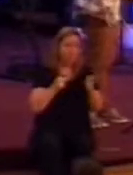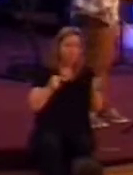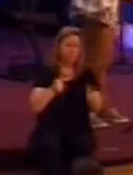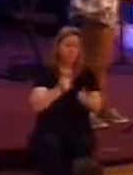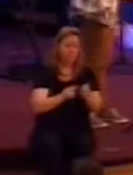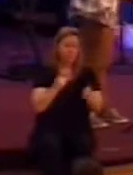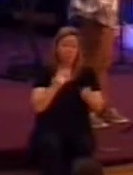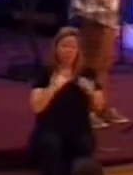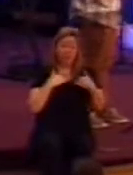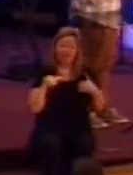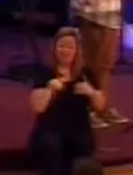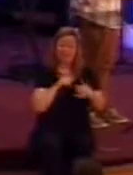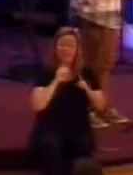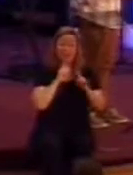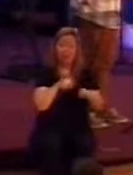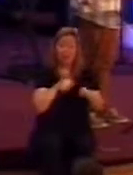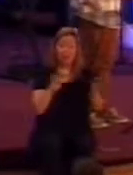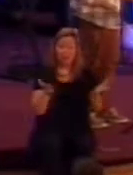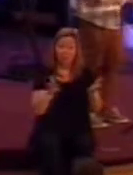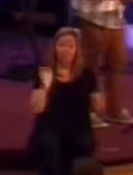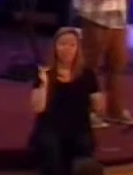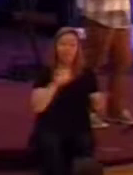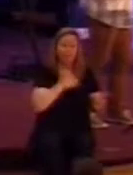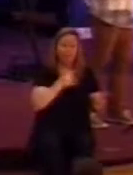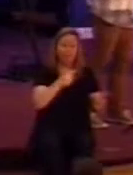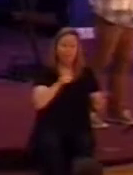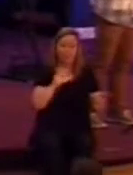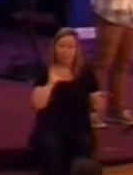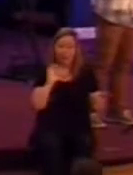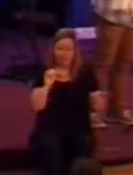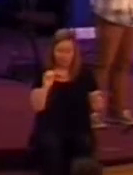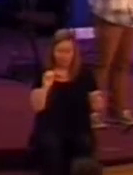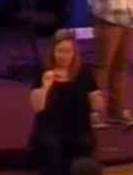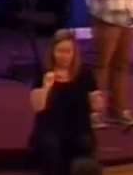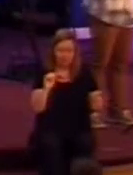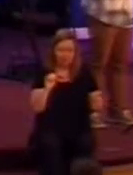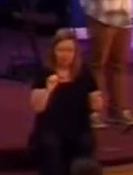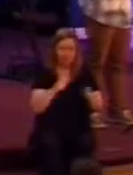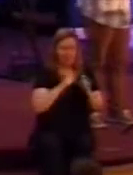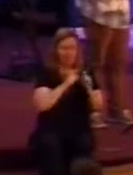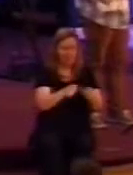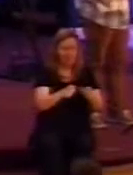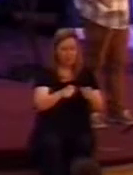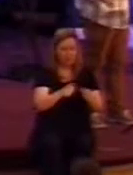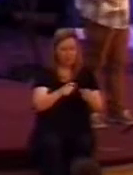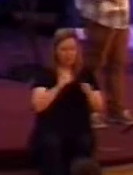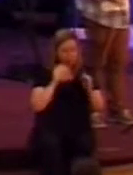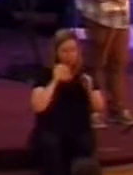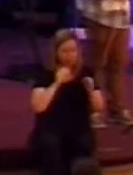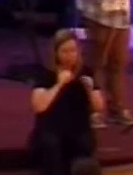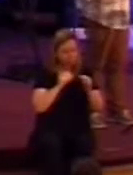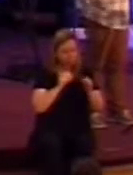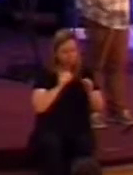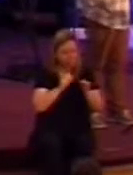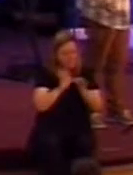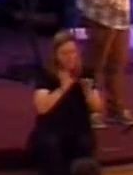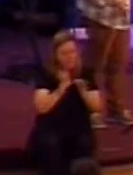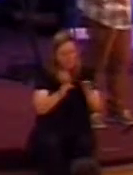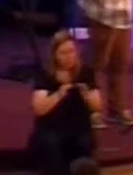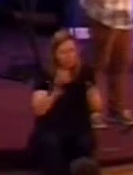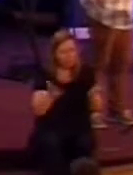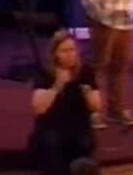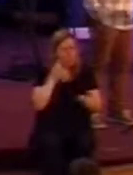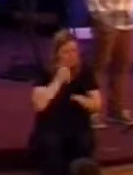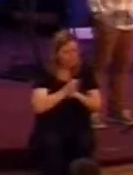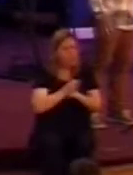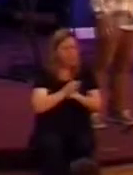same answer, which is grace. And so he gives them this dissertation of their faith, and what they should believe, and how they